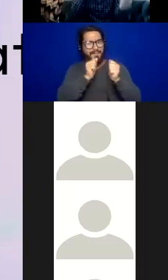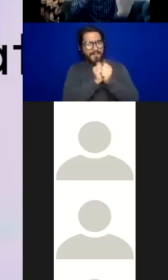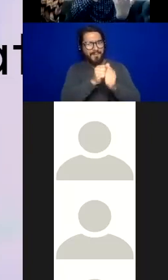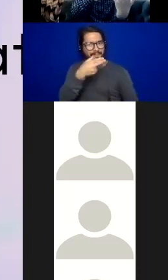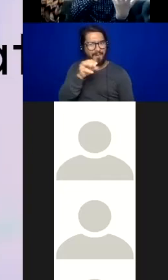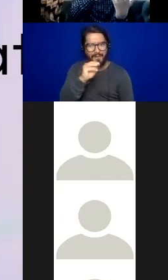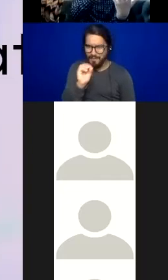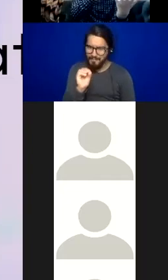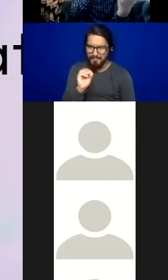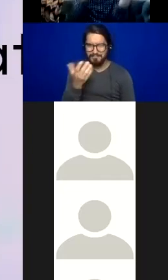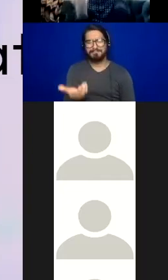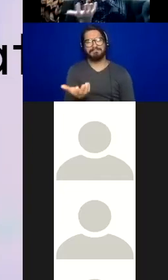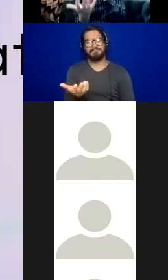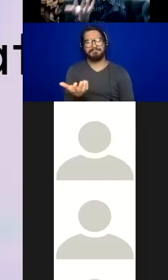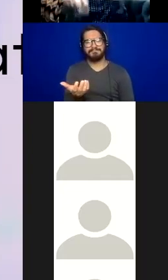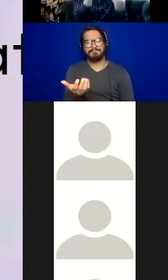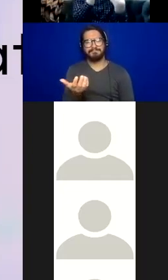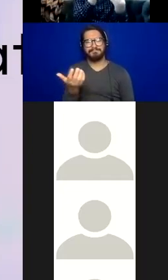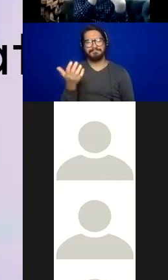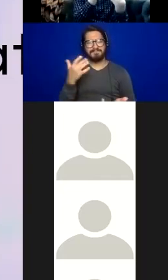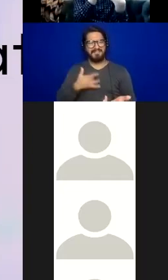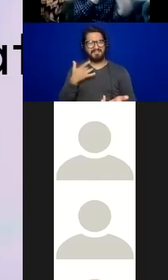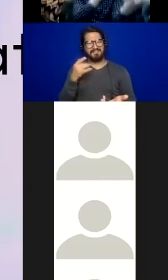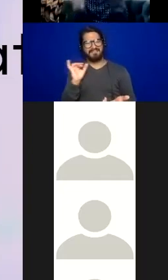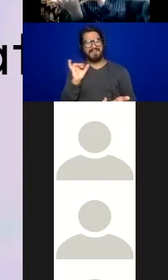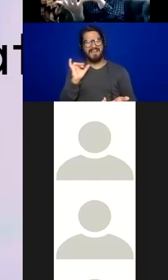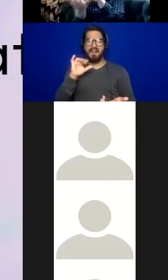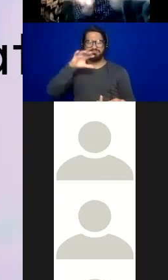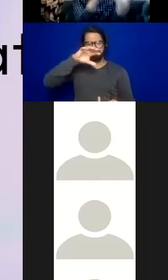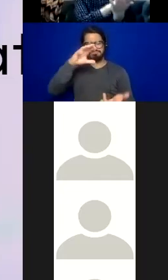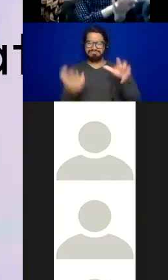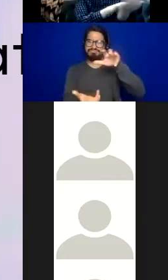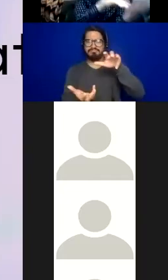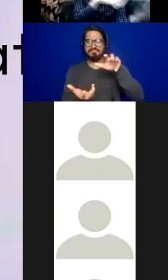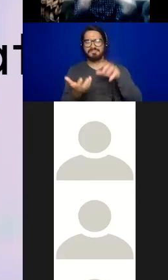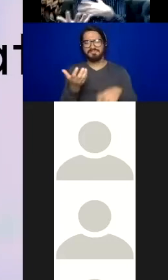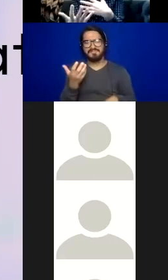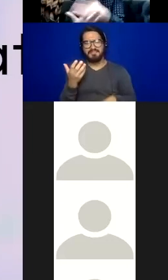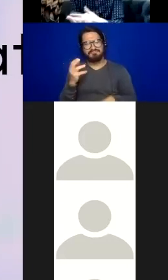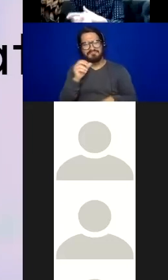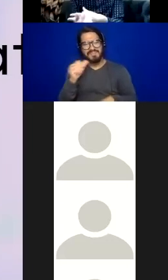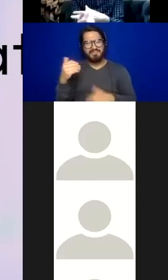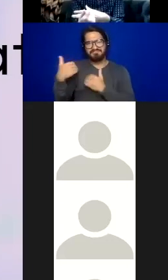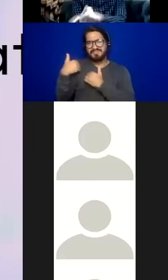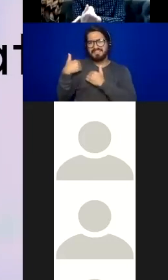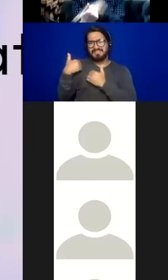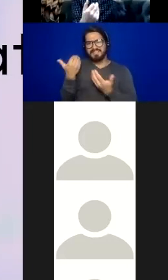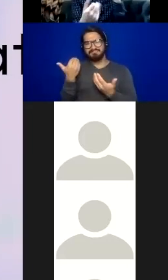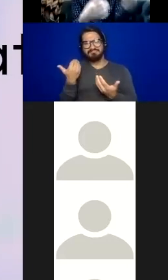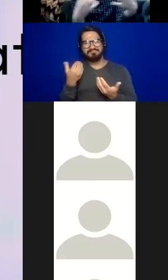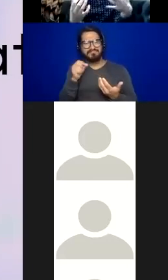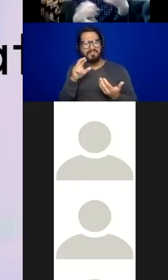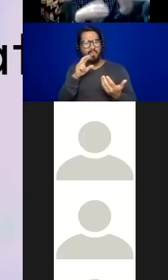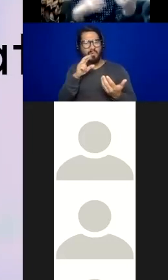that kind of flip, that denial of responsibility, that victim blaming, I